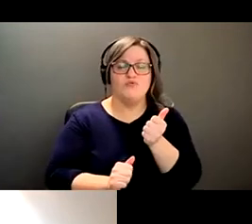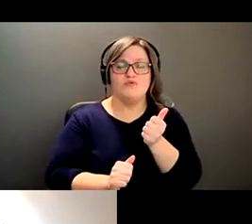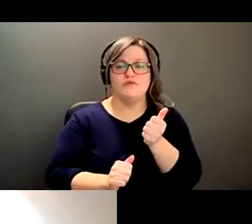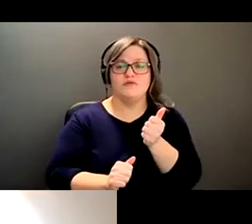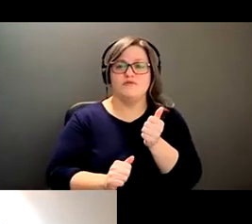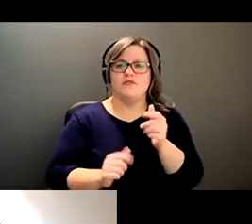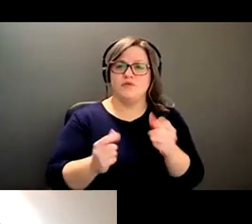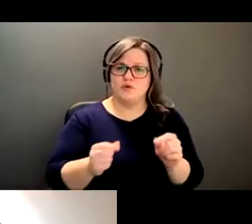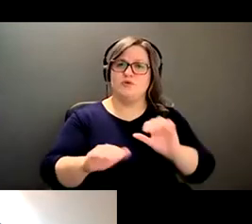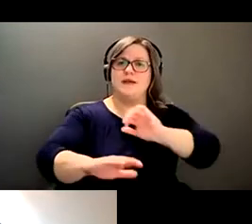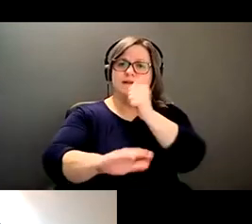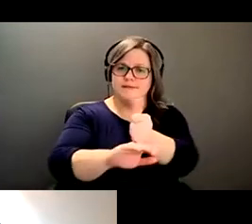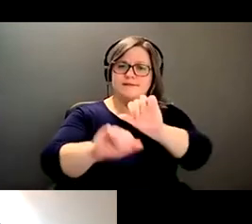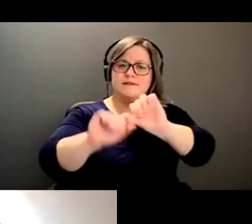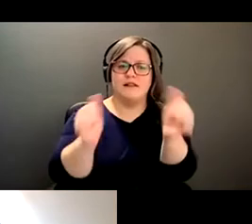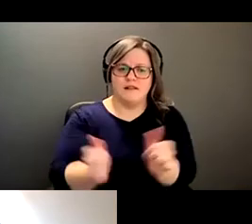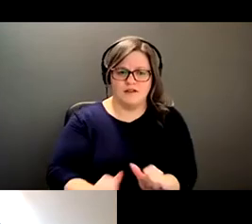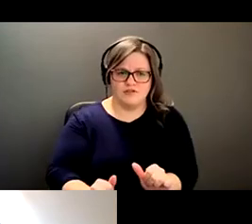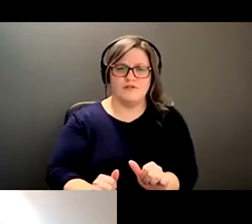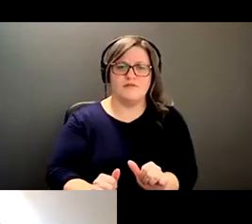installation, public